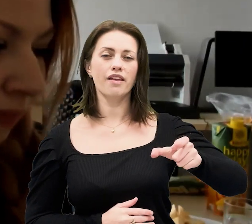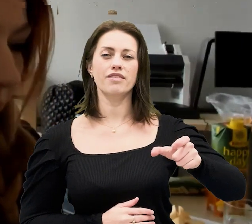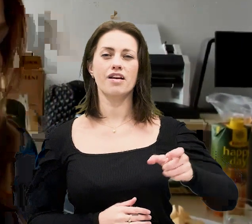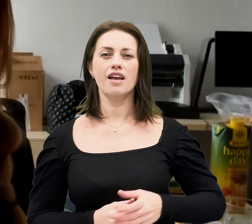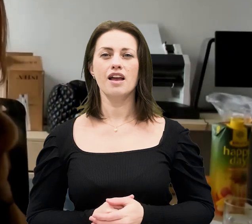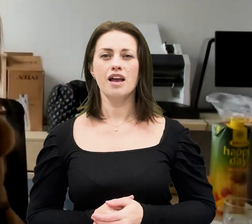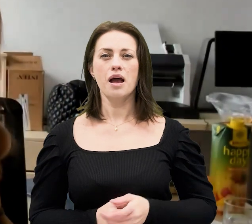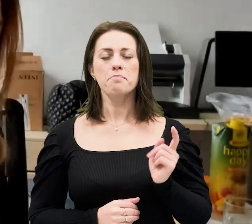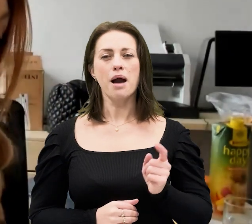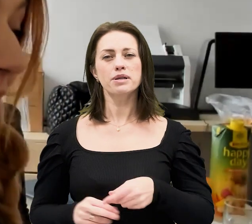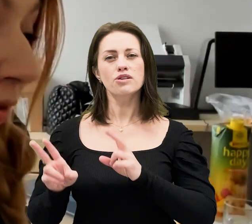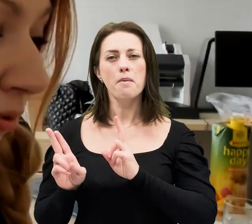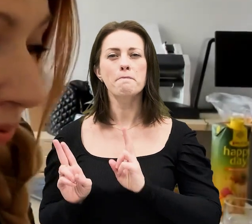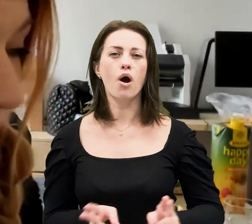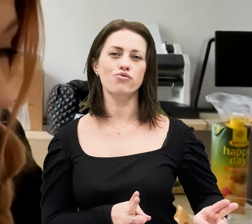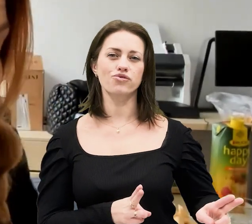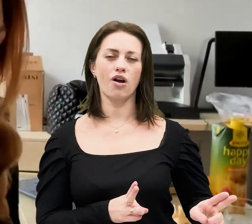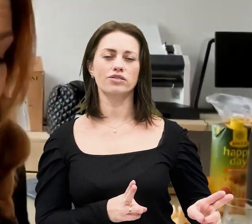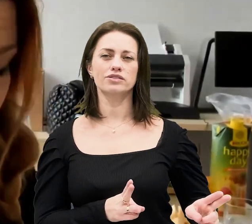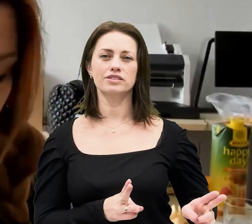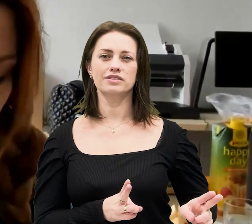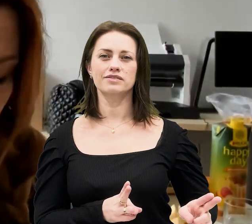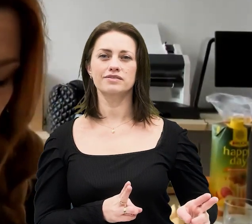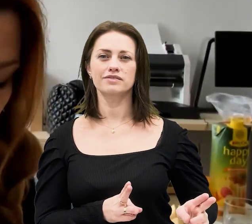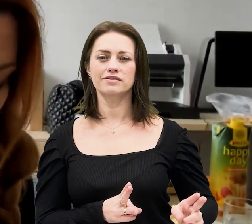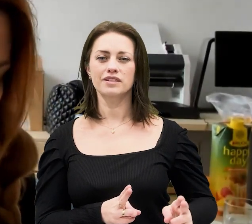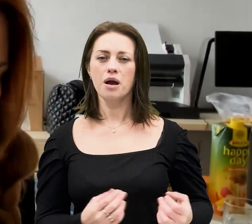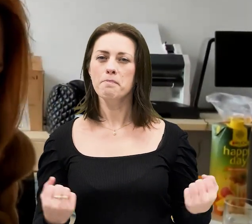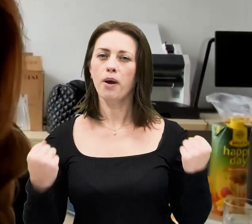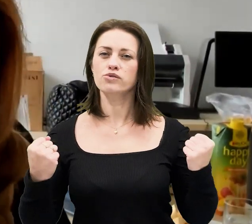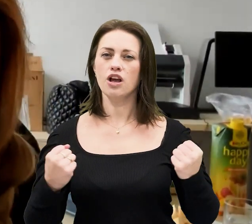will have the opportunity to strengthen and to